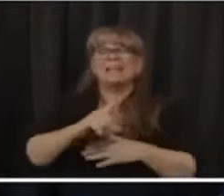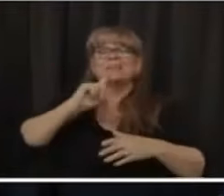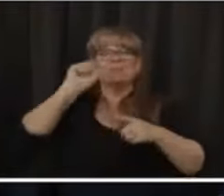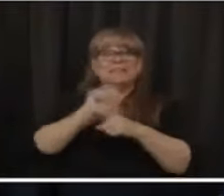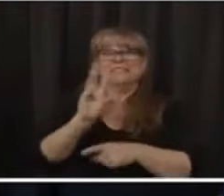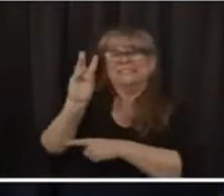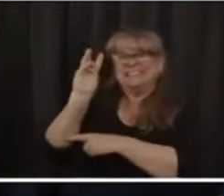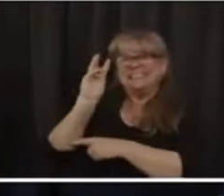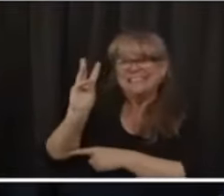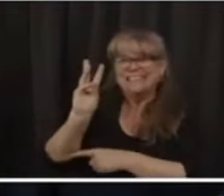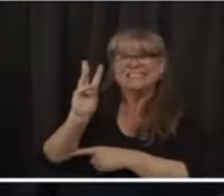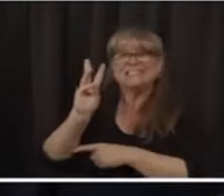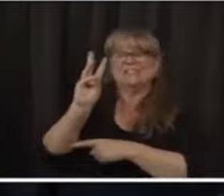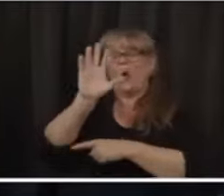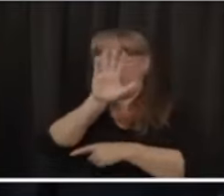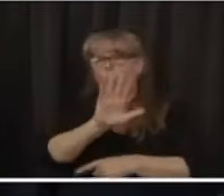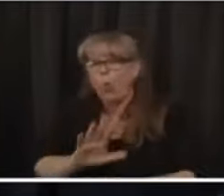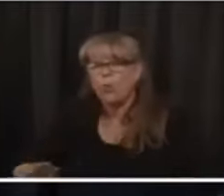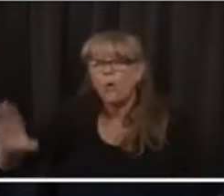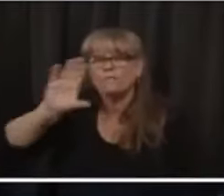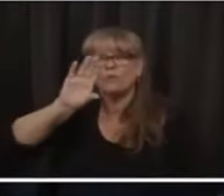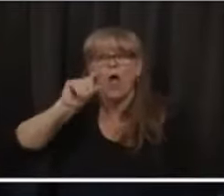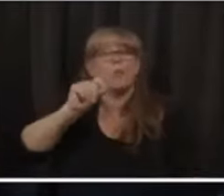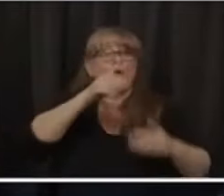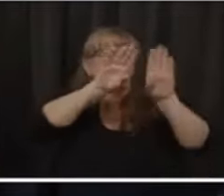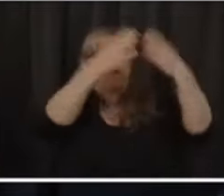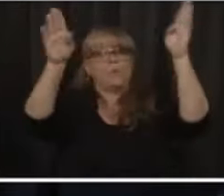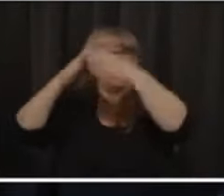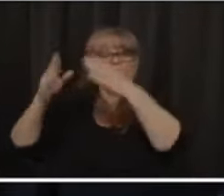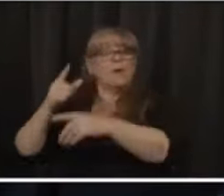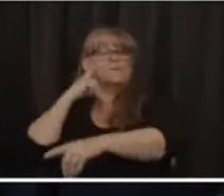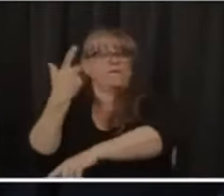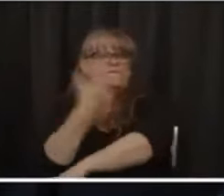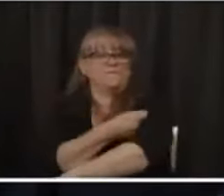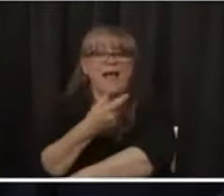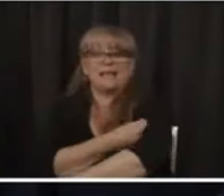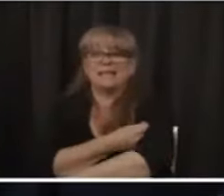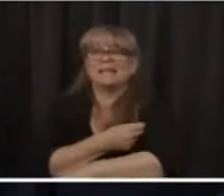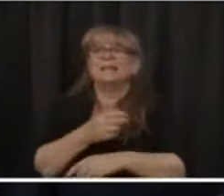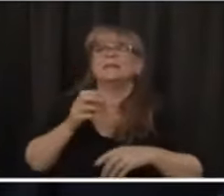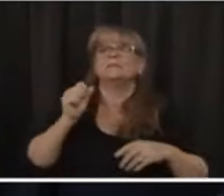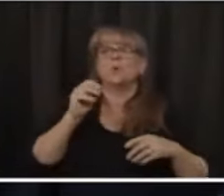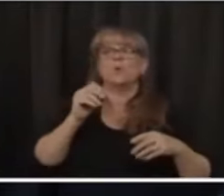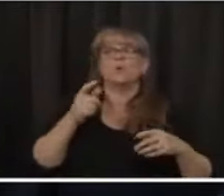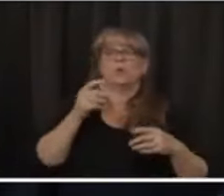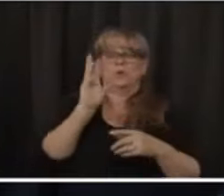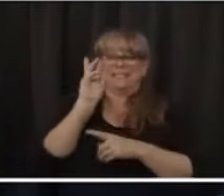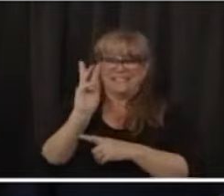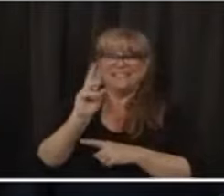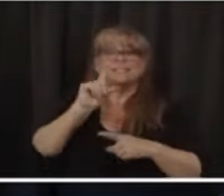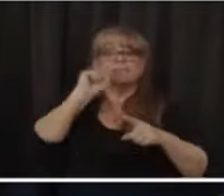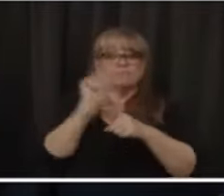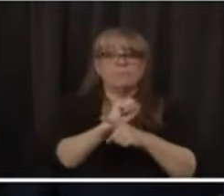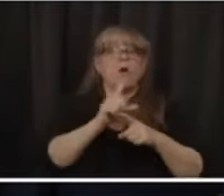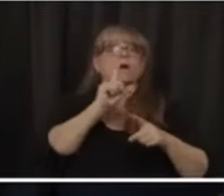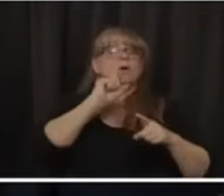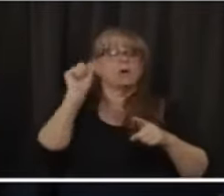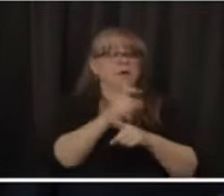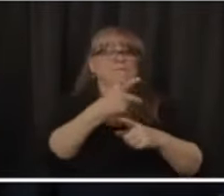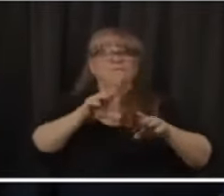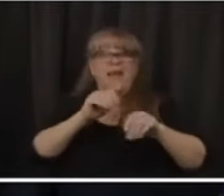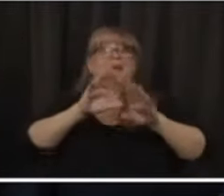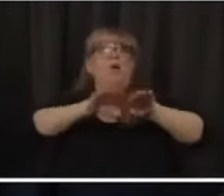Colorado community vaccination sites let me start that again. Today I'm announcing that all 6 of our Colorado community vaccination sites now